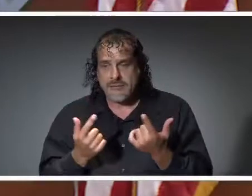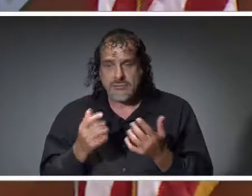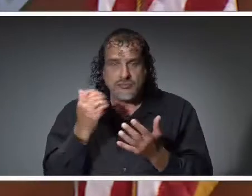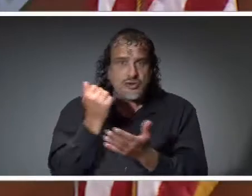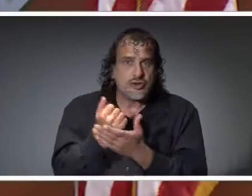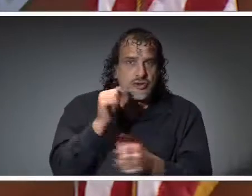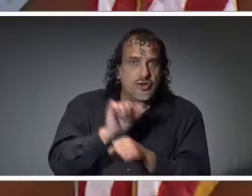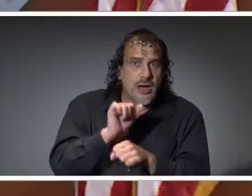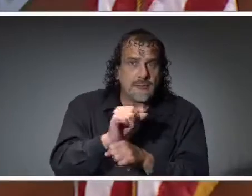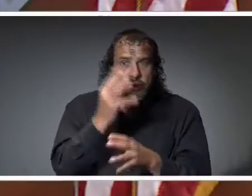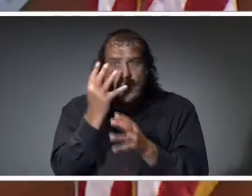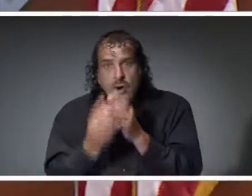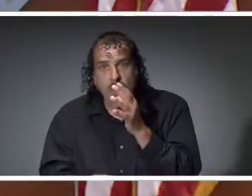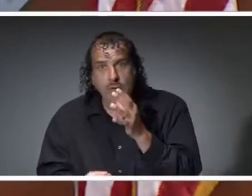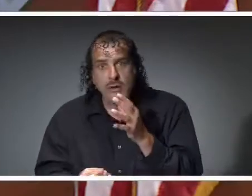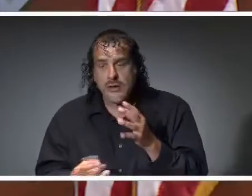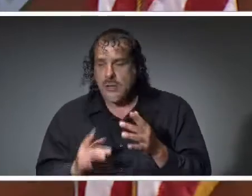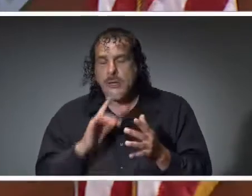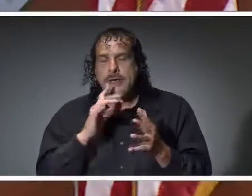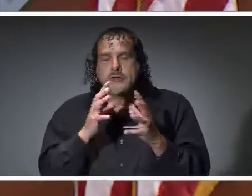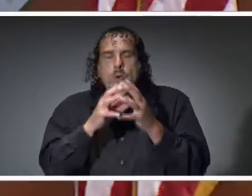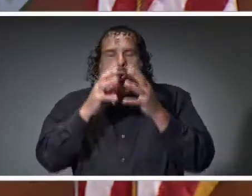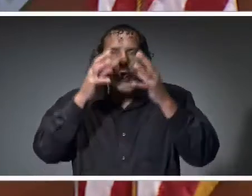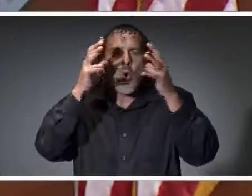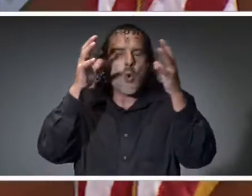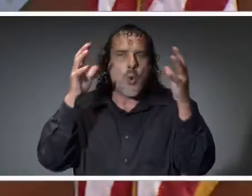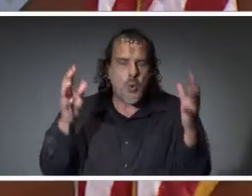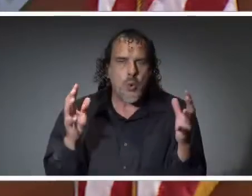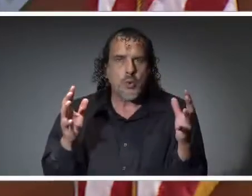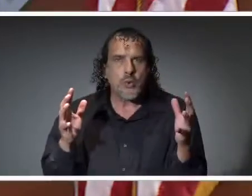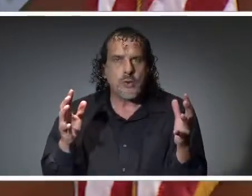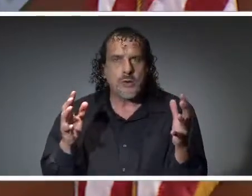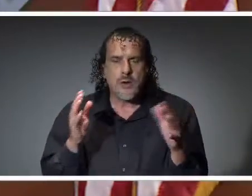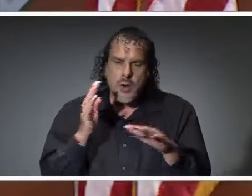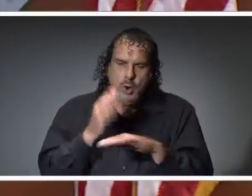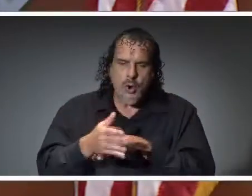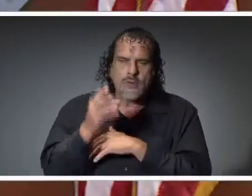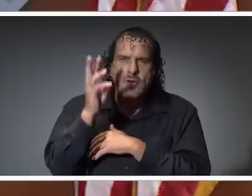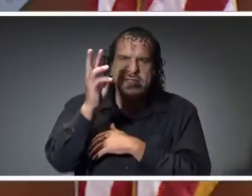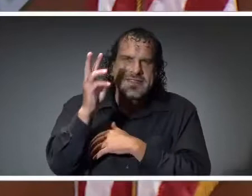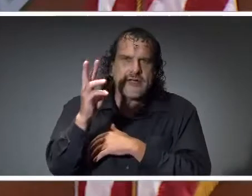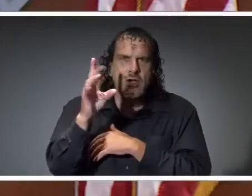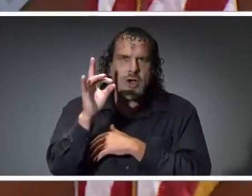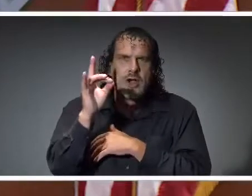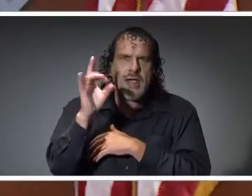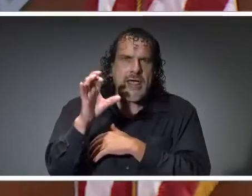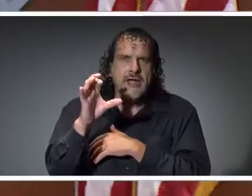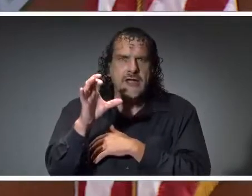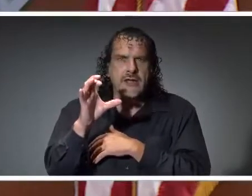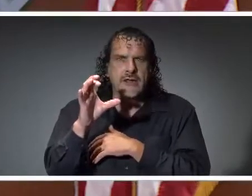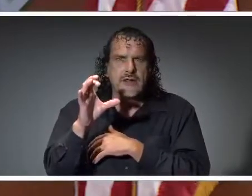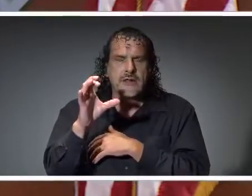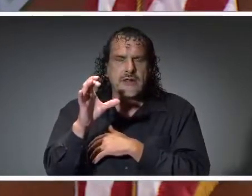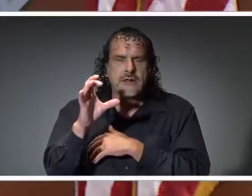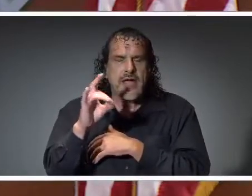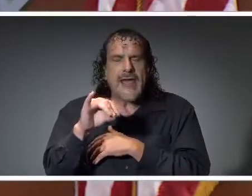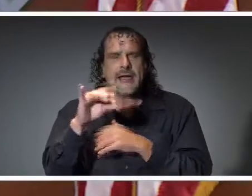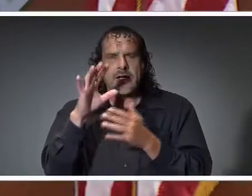livelihoods is in fact astronomical. Over 680 homes were affected by the standing